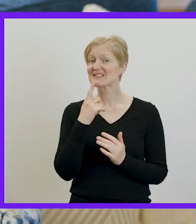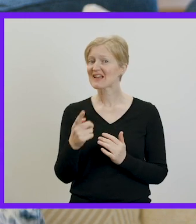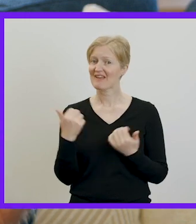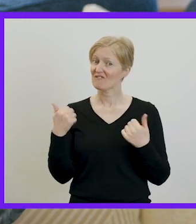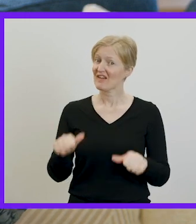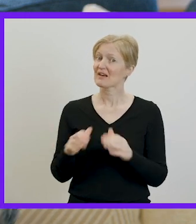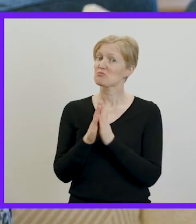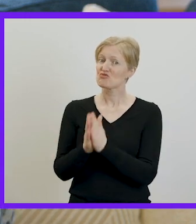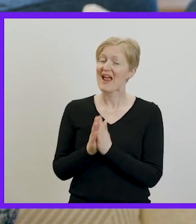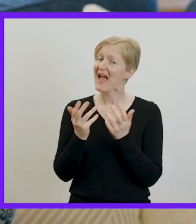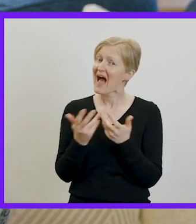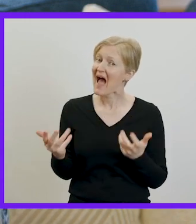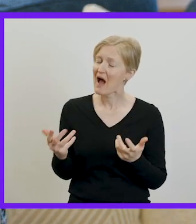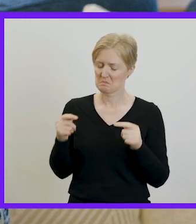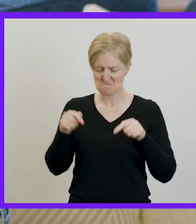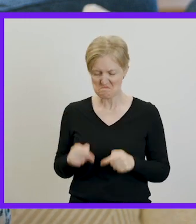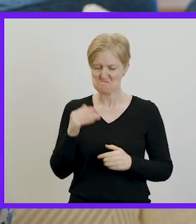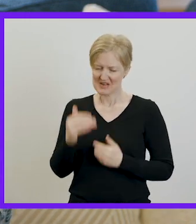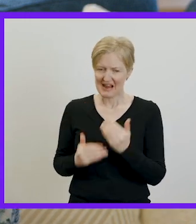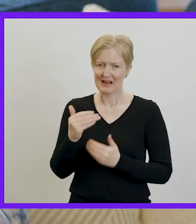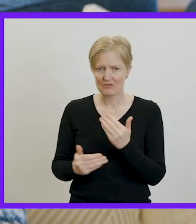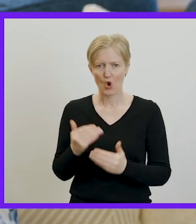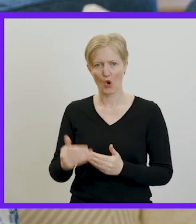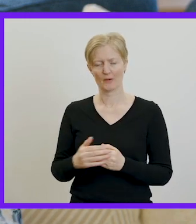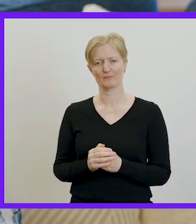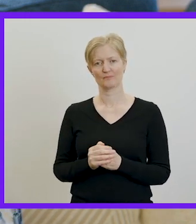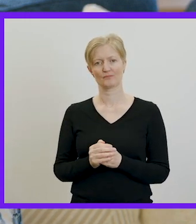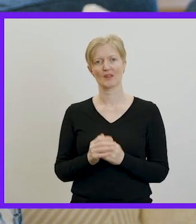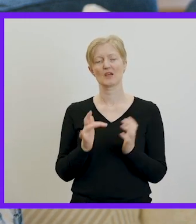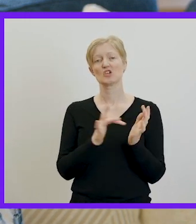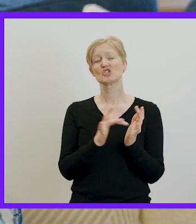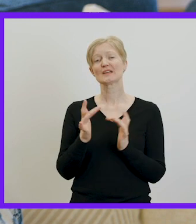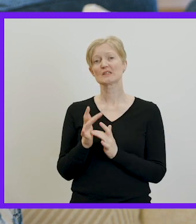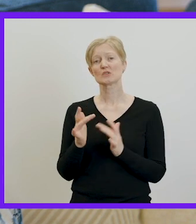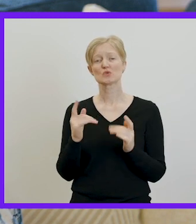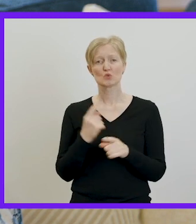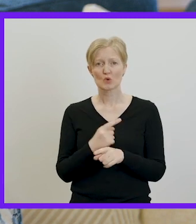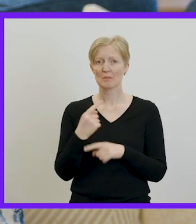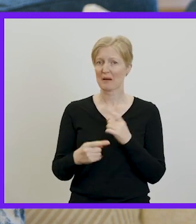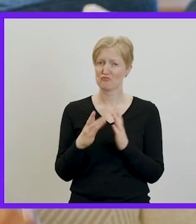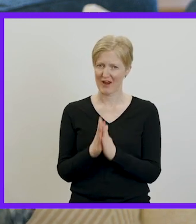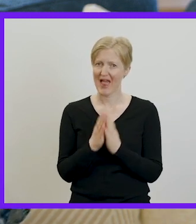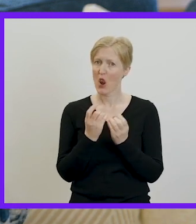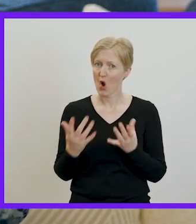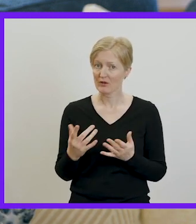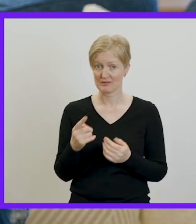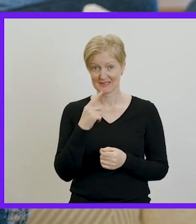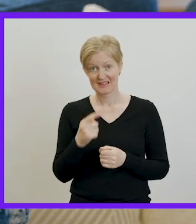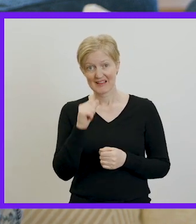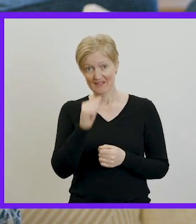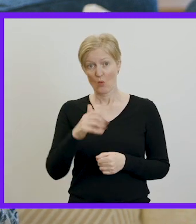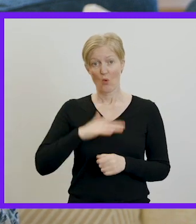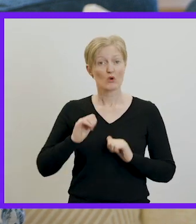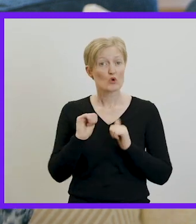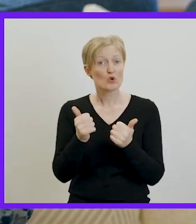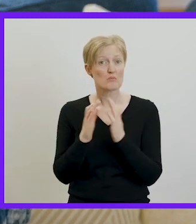effectively is to be really persistent. Many times when Jesus was talking about prayer, he said, if you want to have